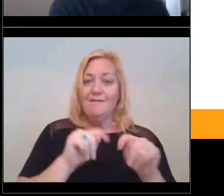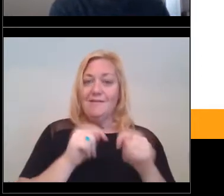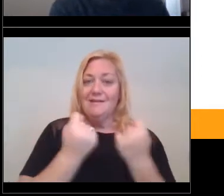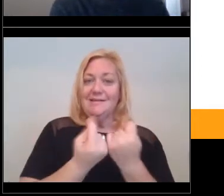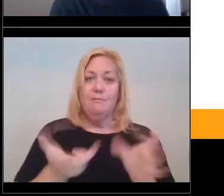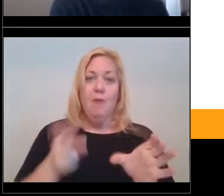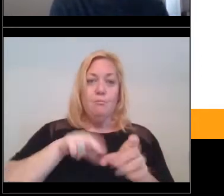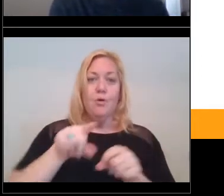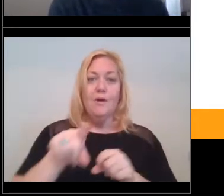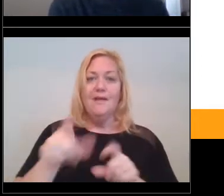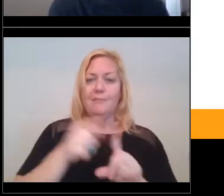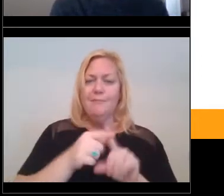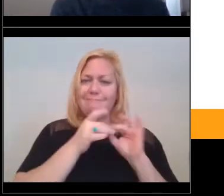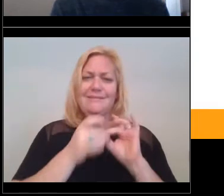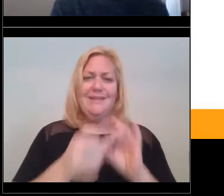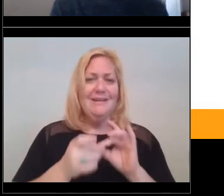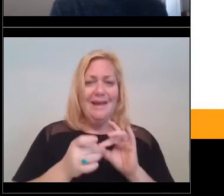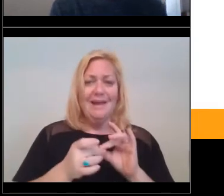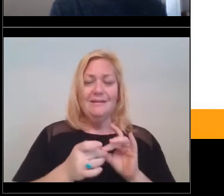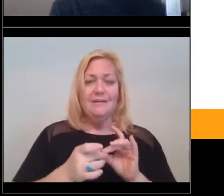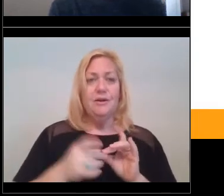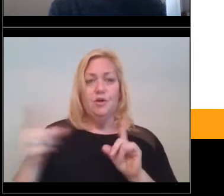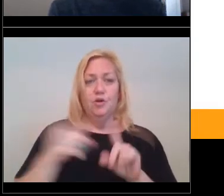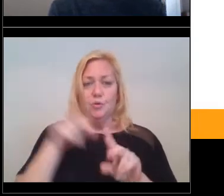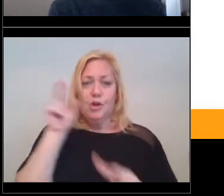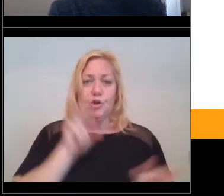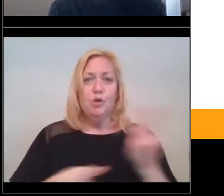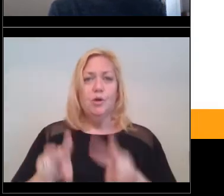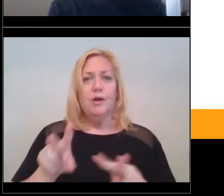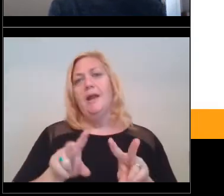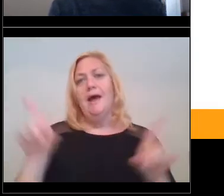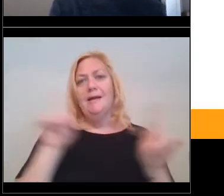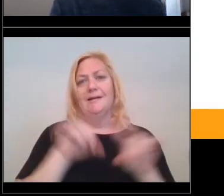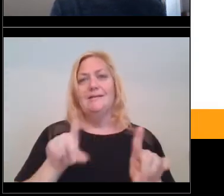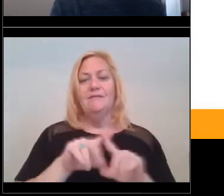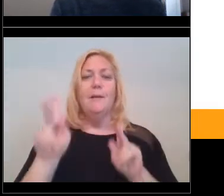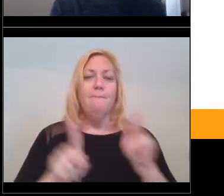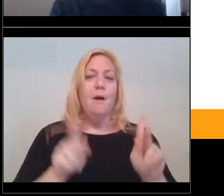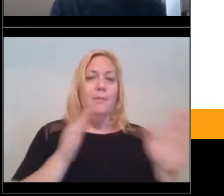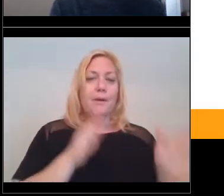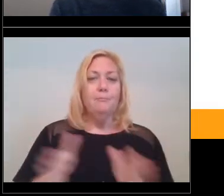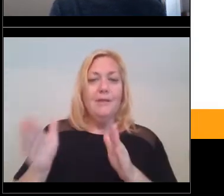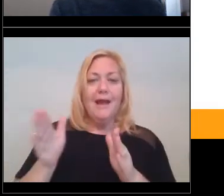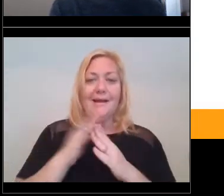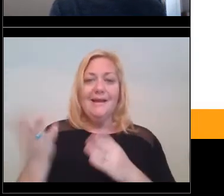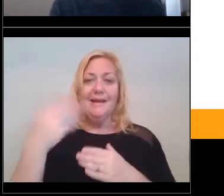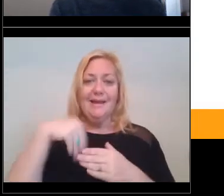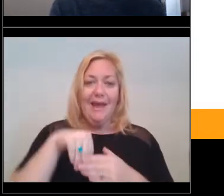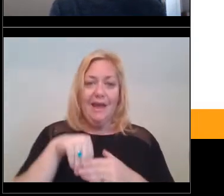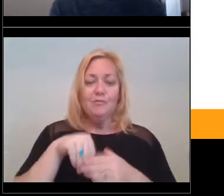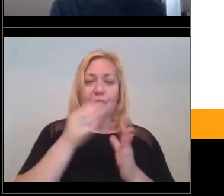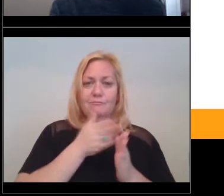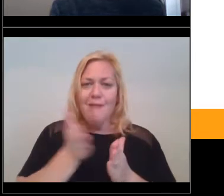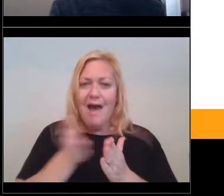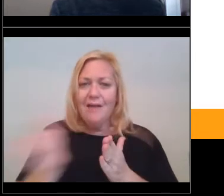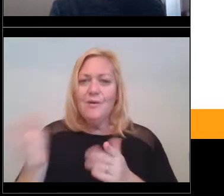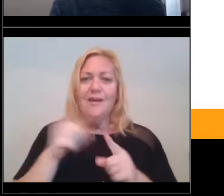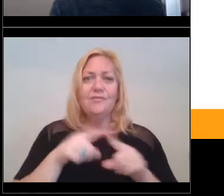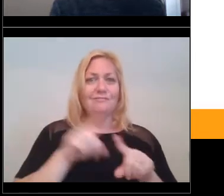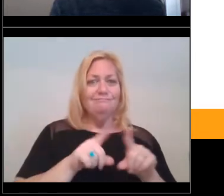that has been dedicated to looking at different public planning engagement practices for quite some